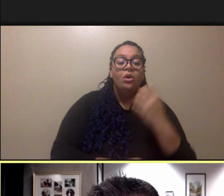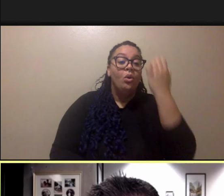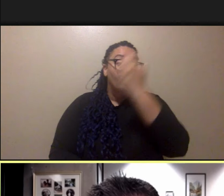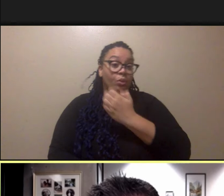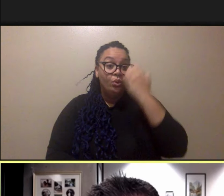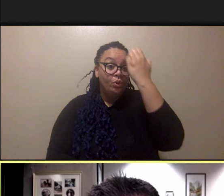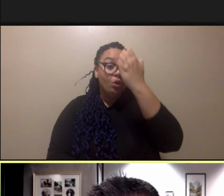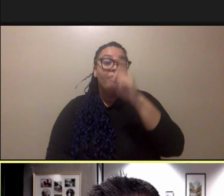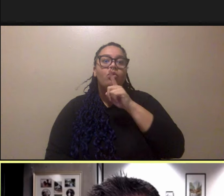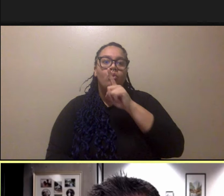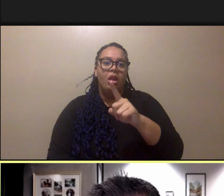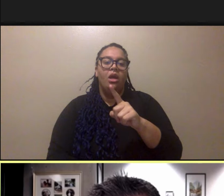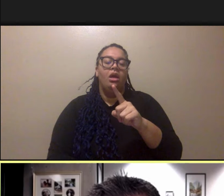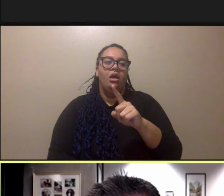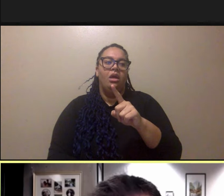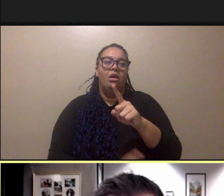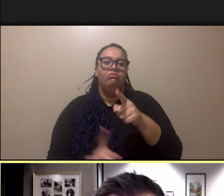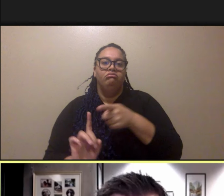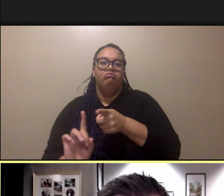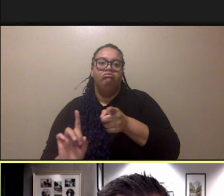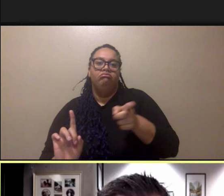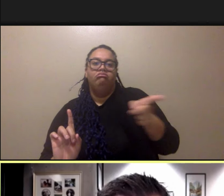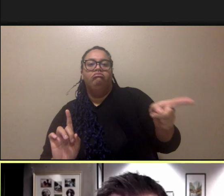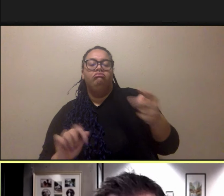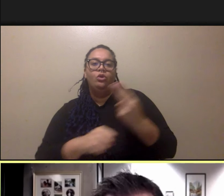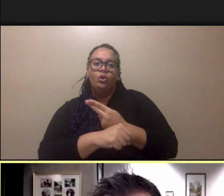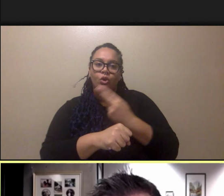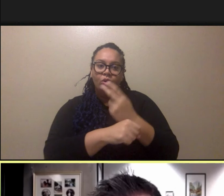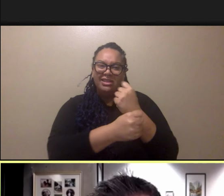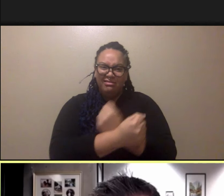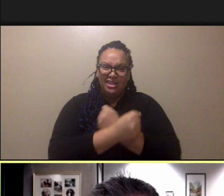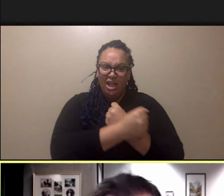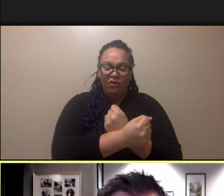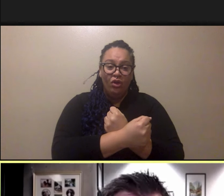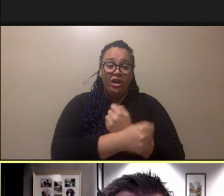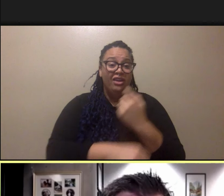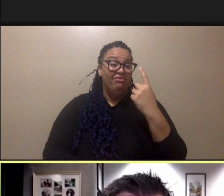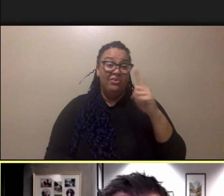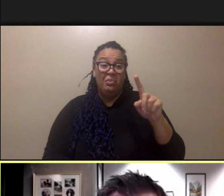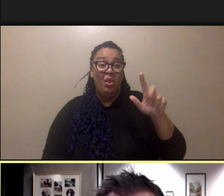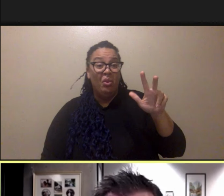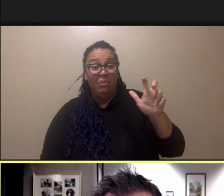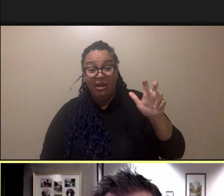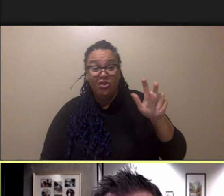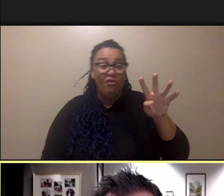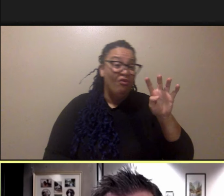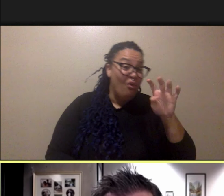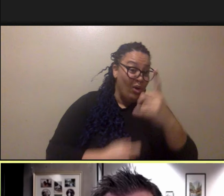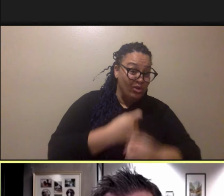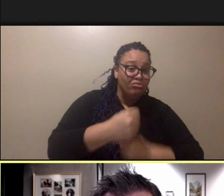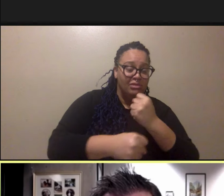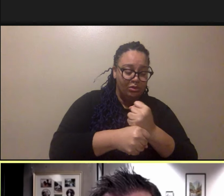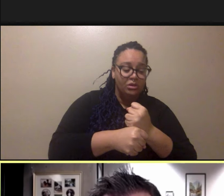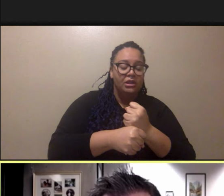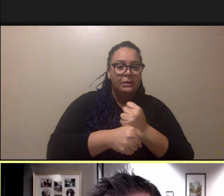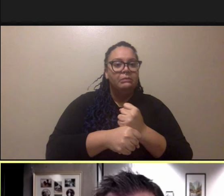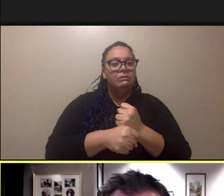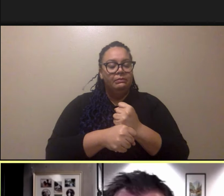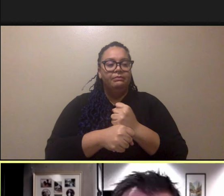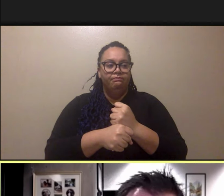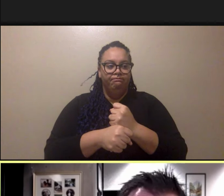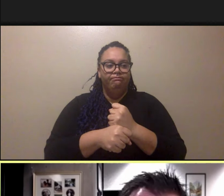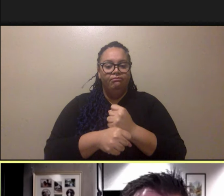from using slavery per se for about 300-400 years. And they had moved